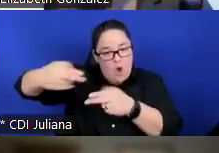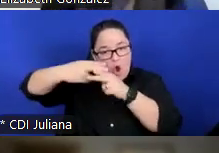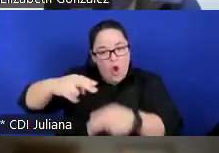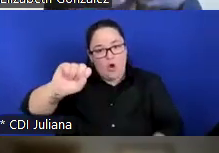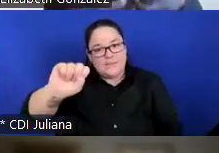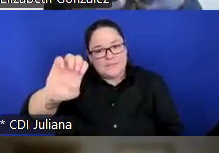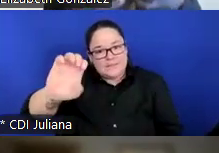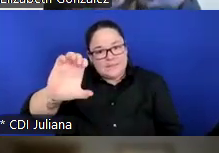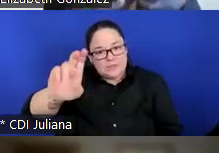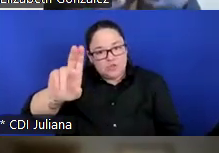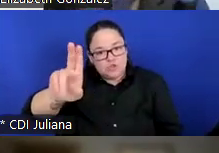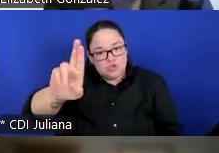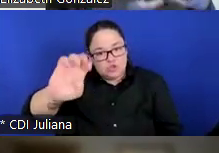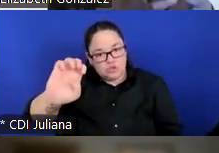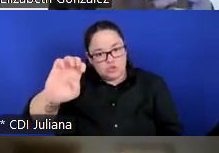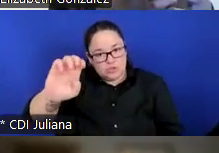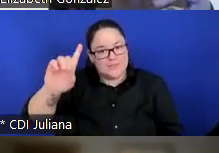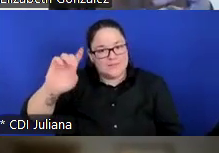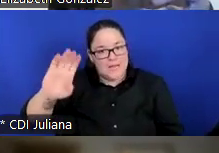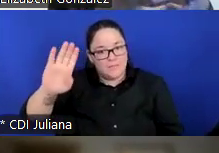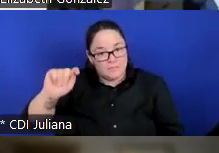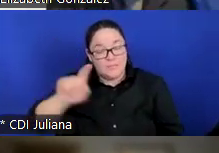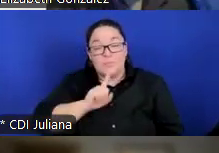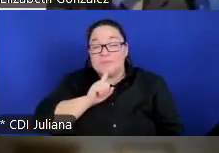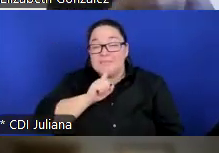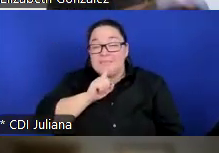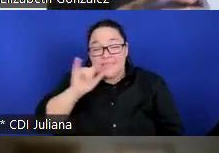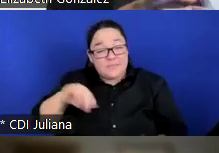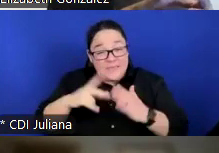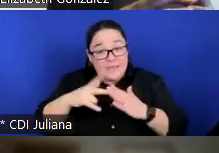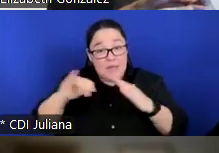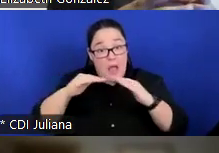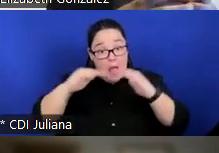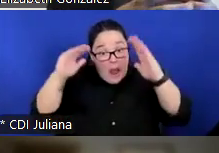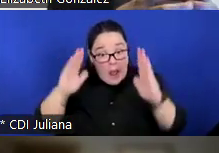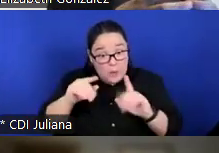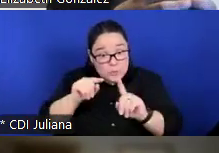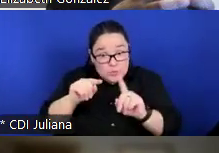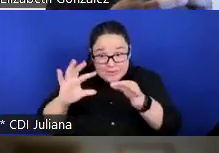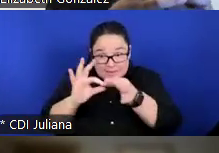It's attached to the home or the land.